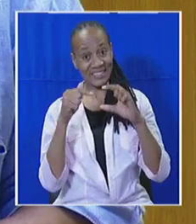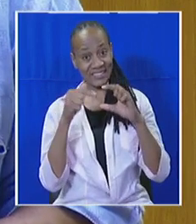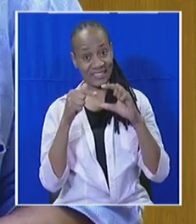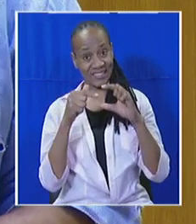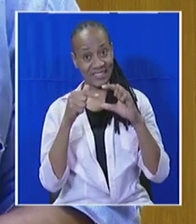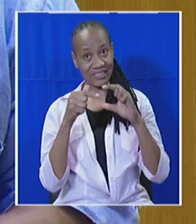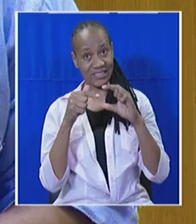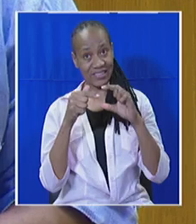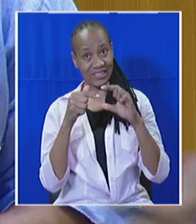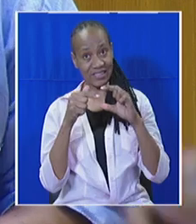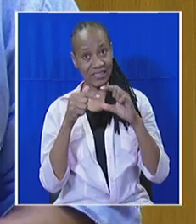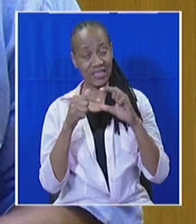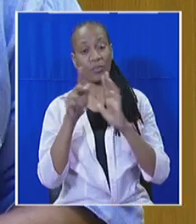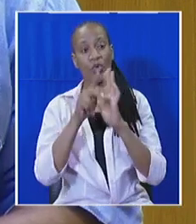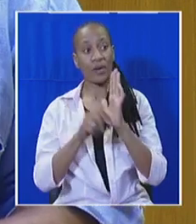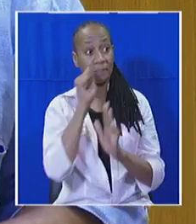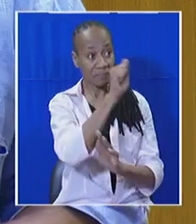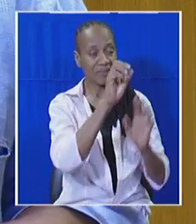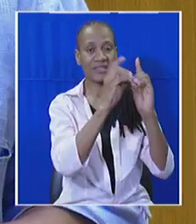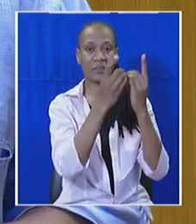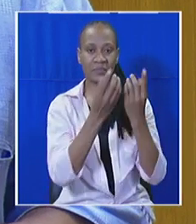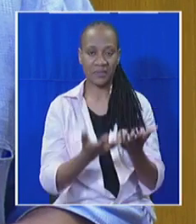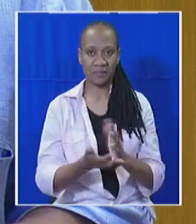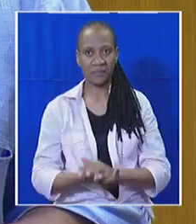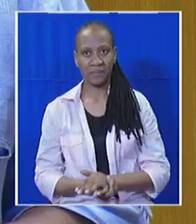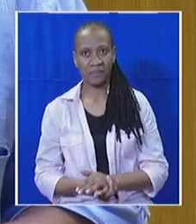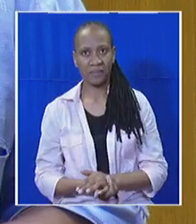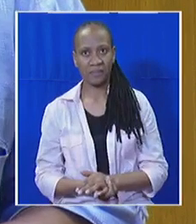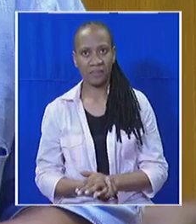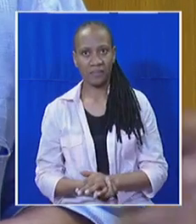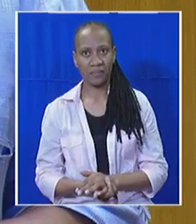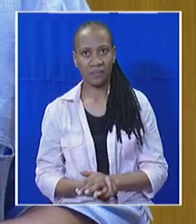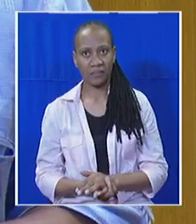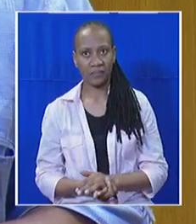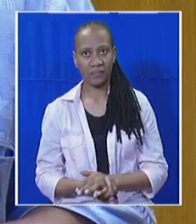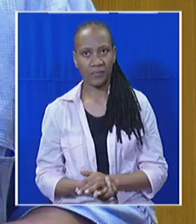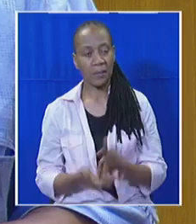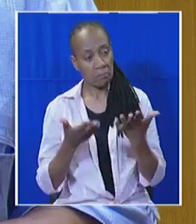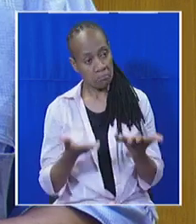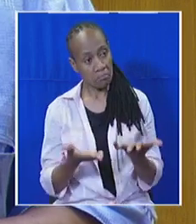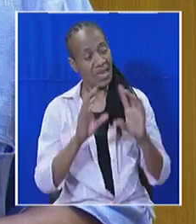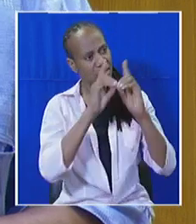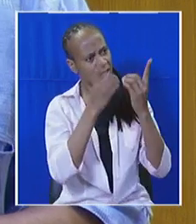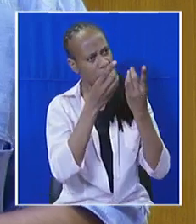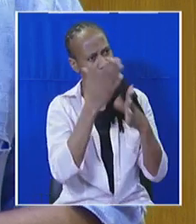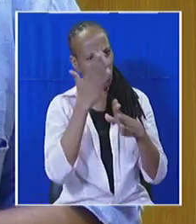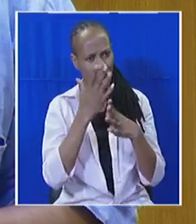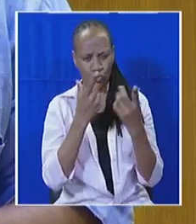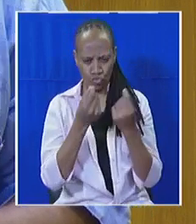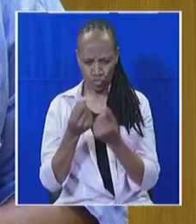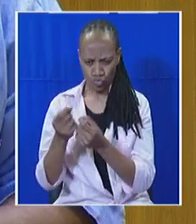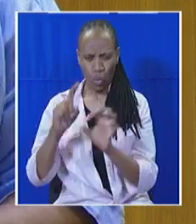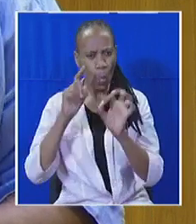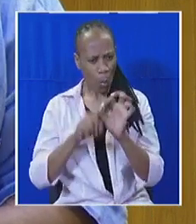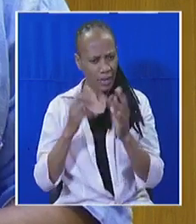broader modernization program. Believes that the recognition is testament to the department's commitment to delivering quality services